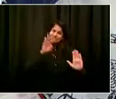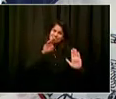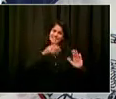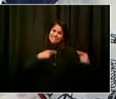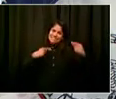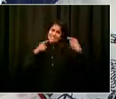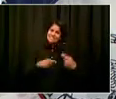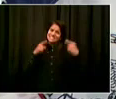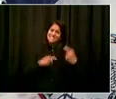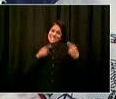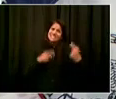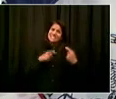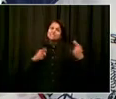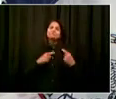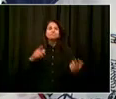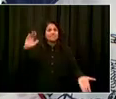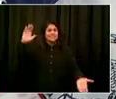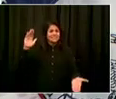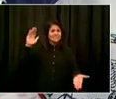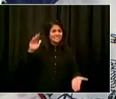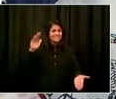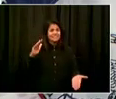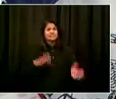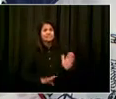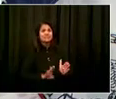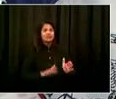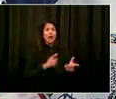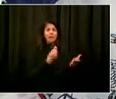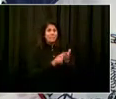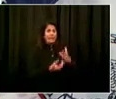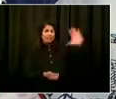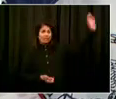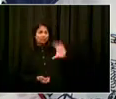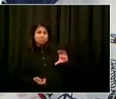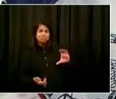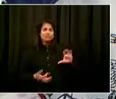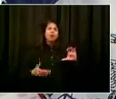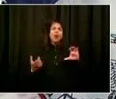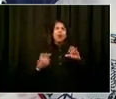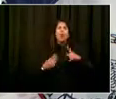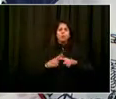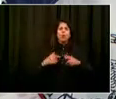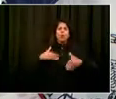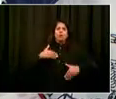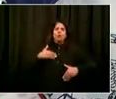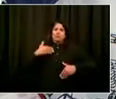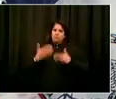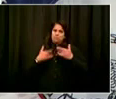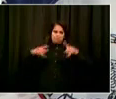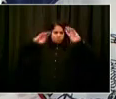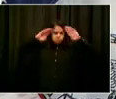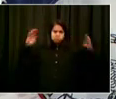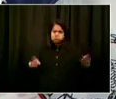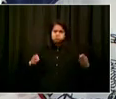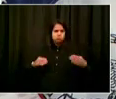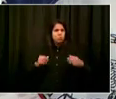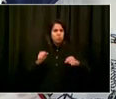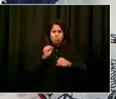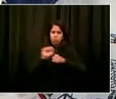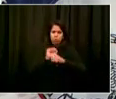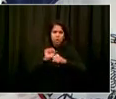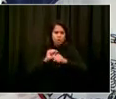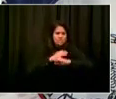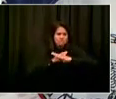in our power to stop the coronavirus from reasserting in New York City. We have to stop a second wave from happening here. It is getting